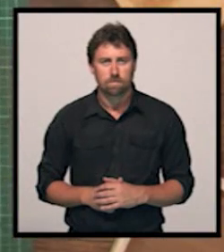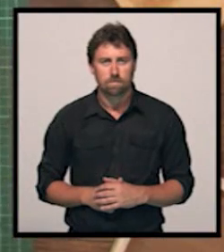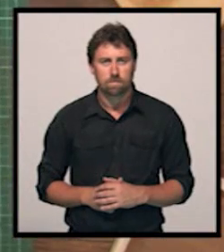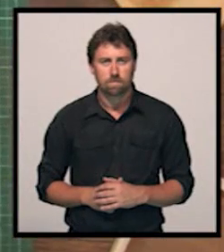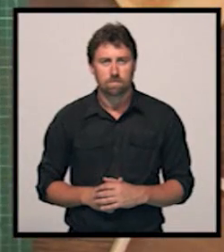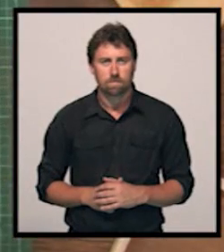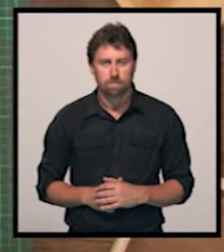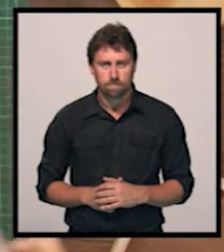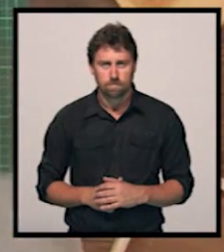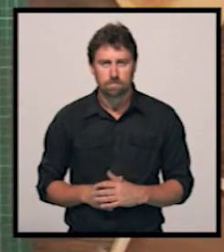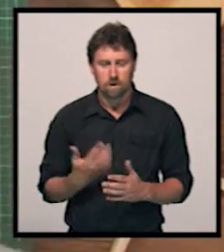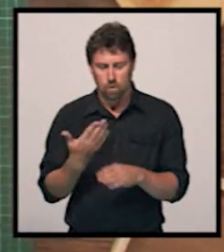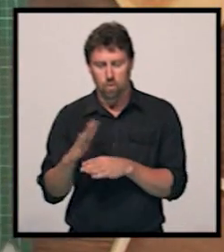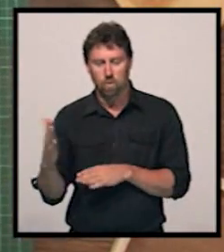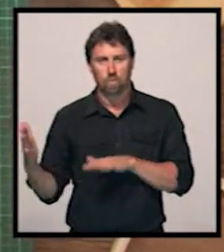New piece.